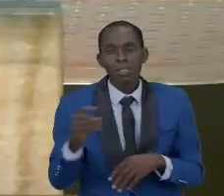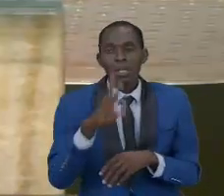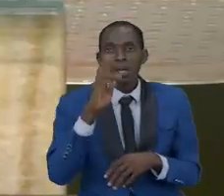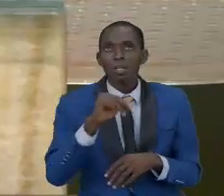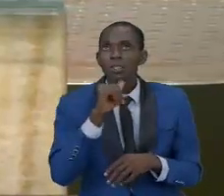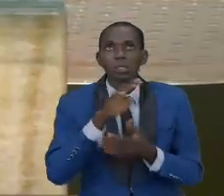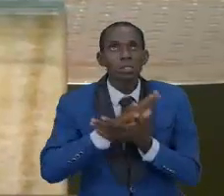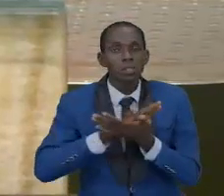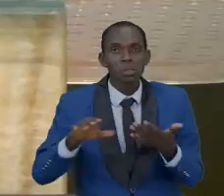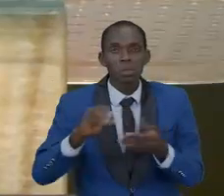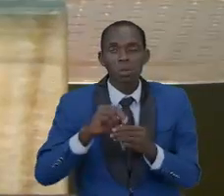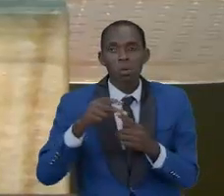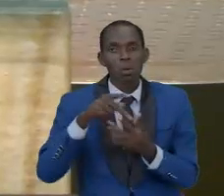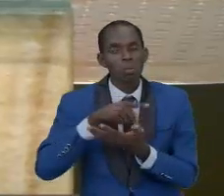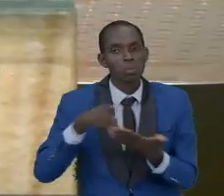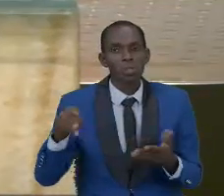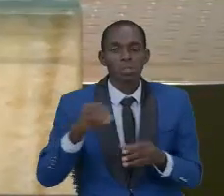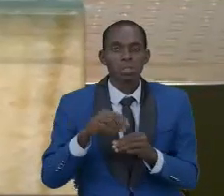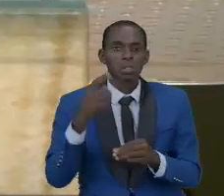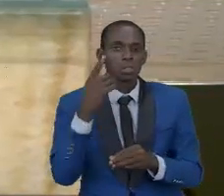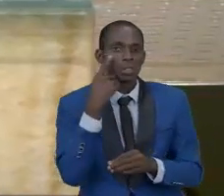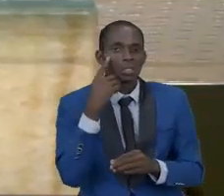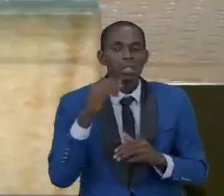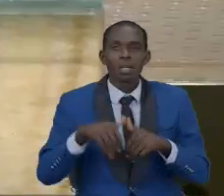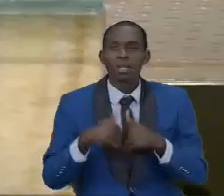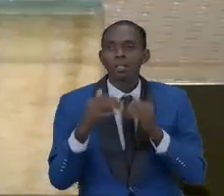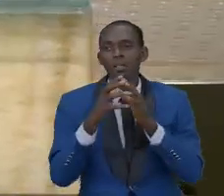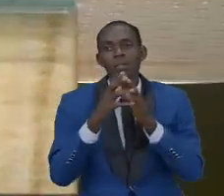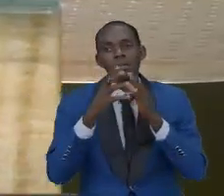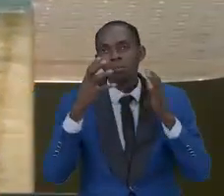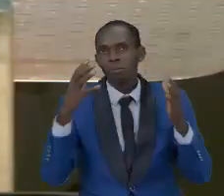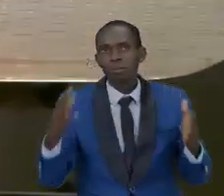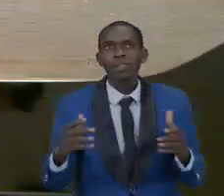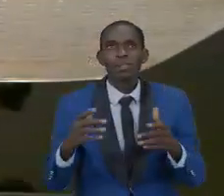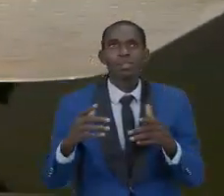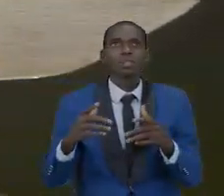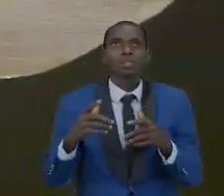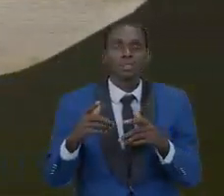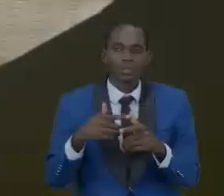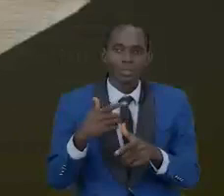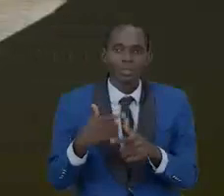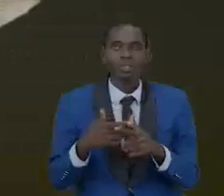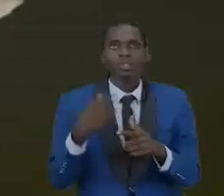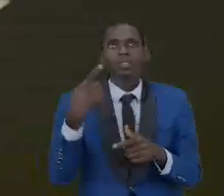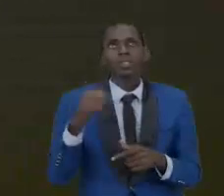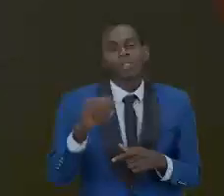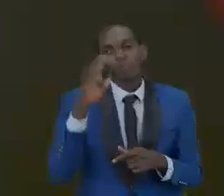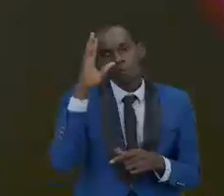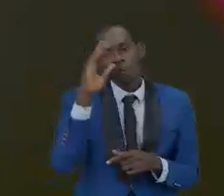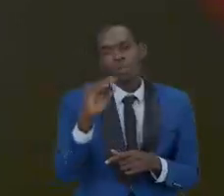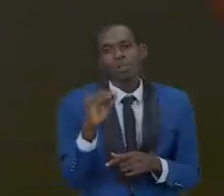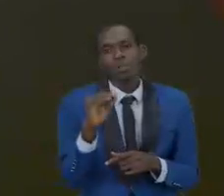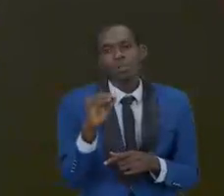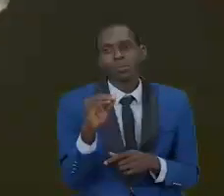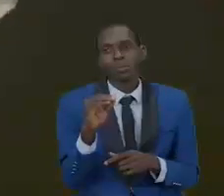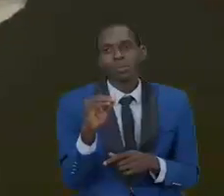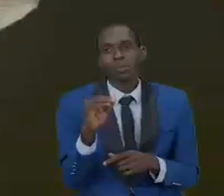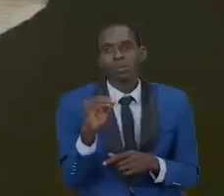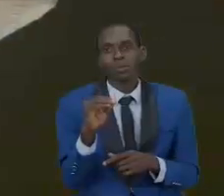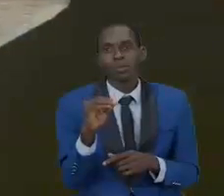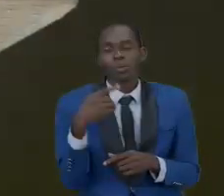pure in his side how much less the man who drinks sin